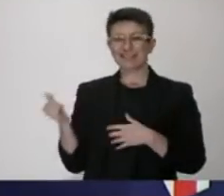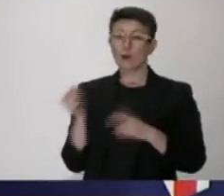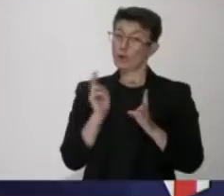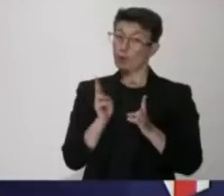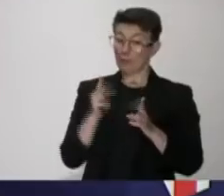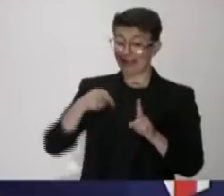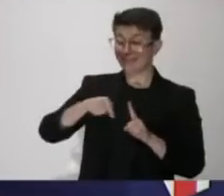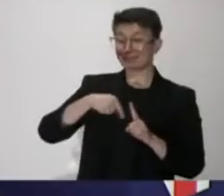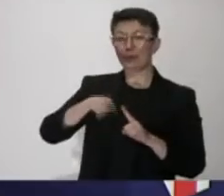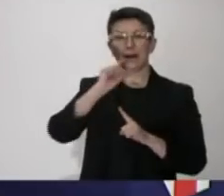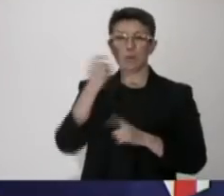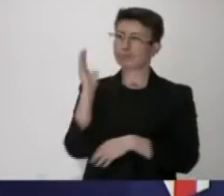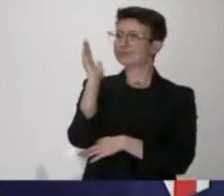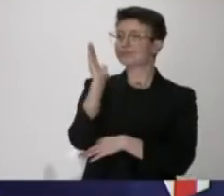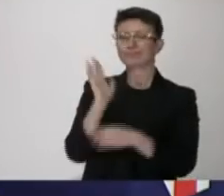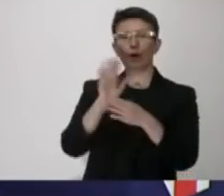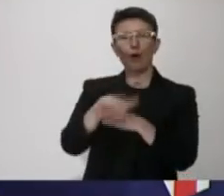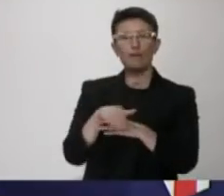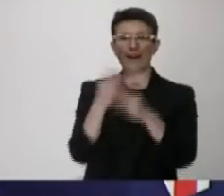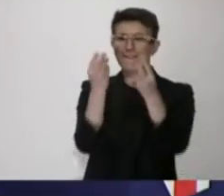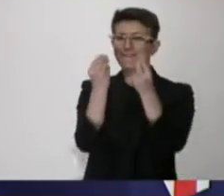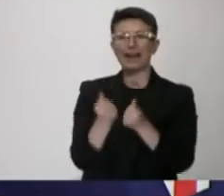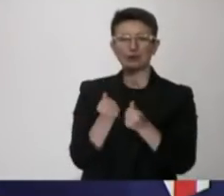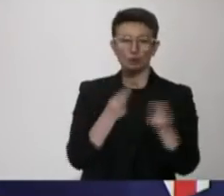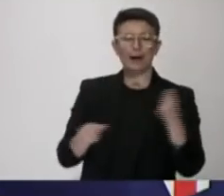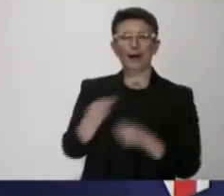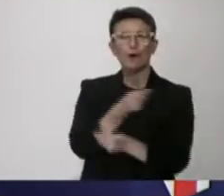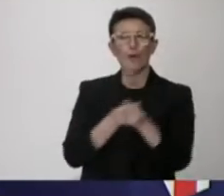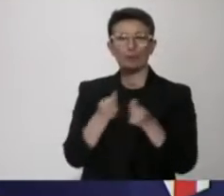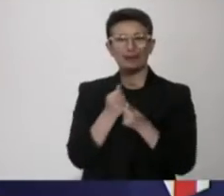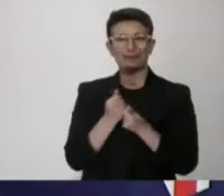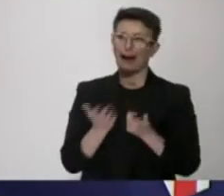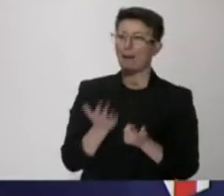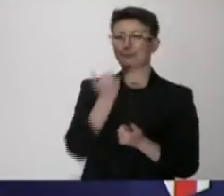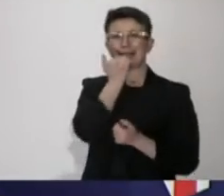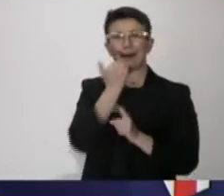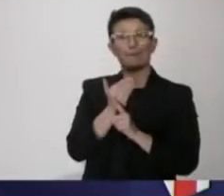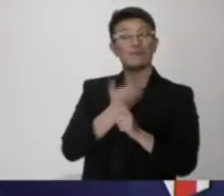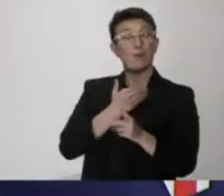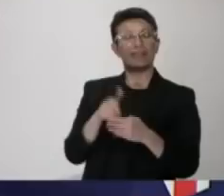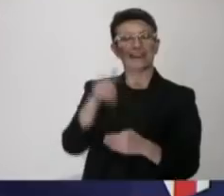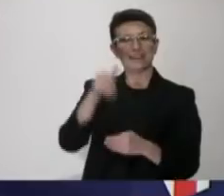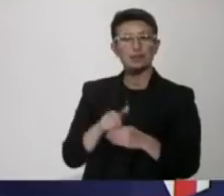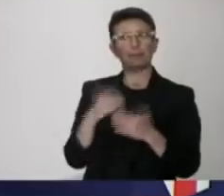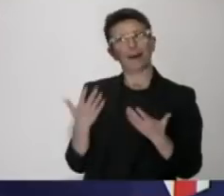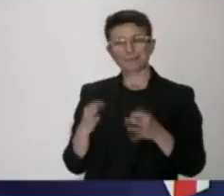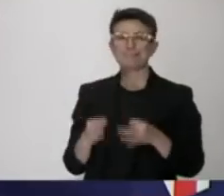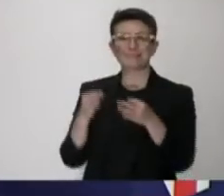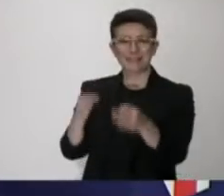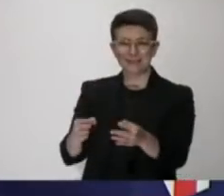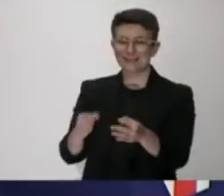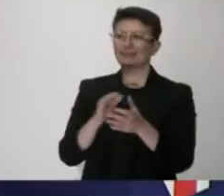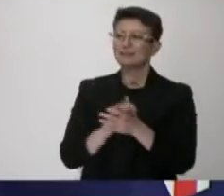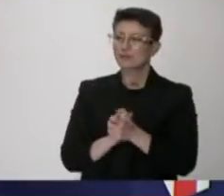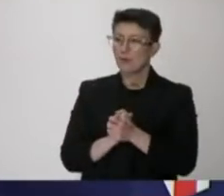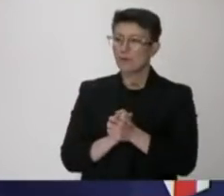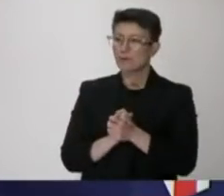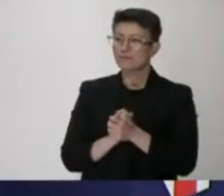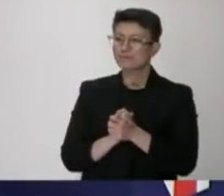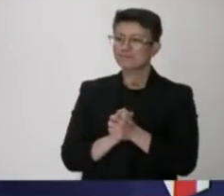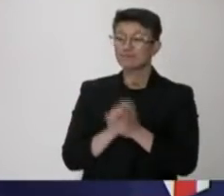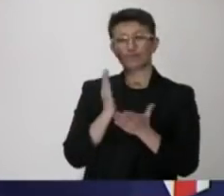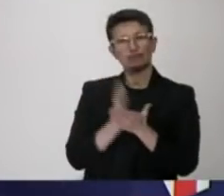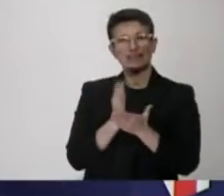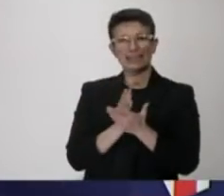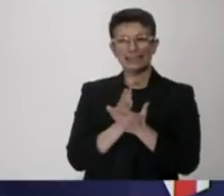I guess what I can reflect is similar to what most economists have been saying. For New Zealand, we came out of our